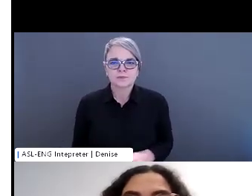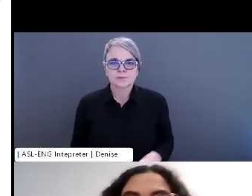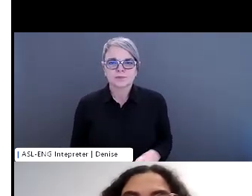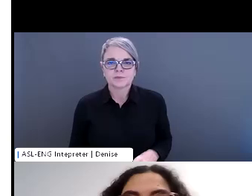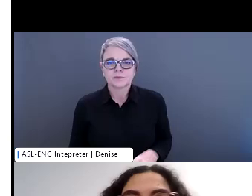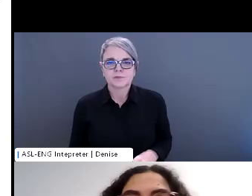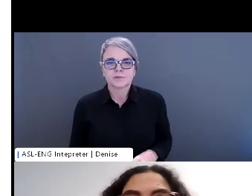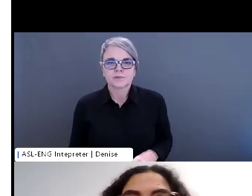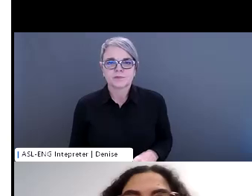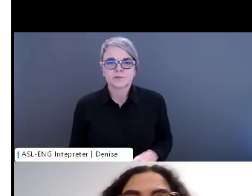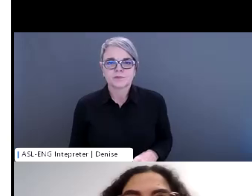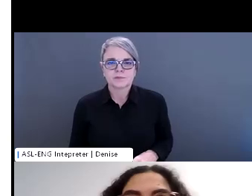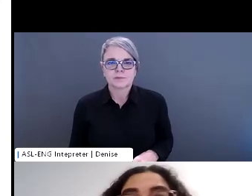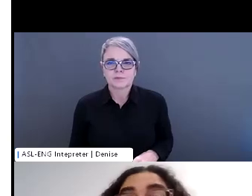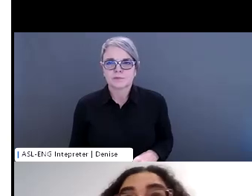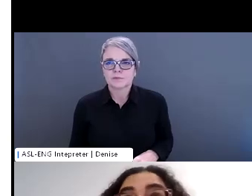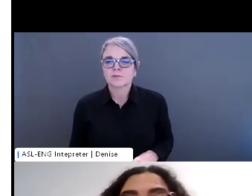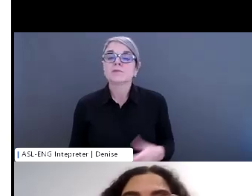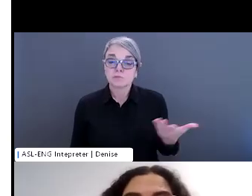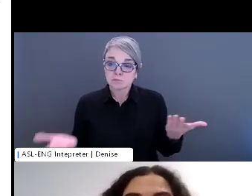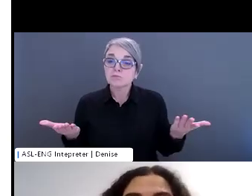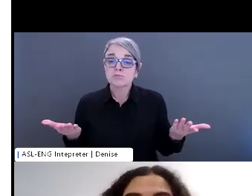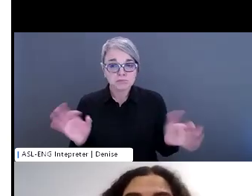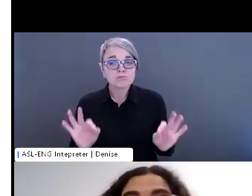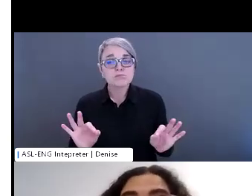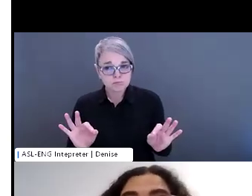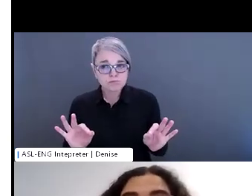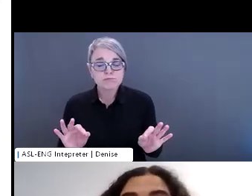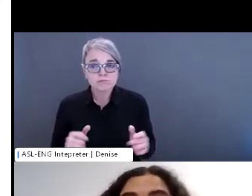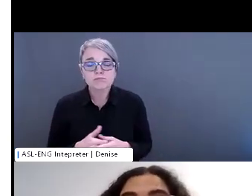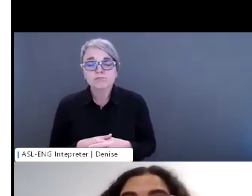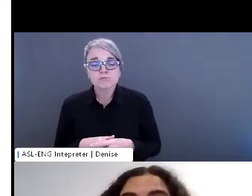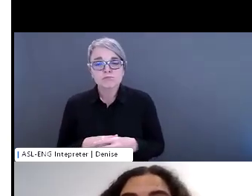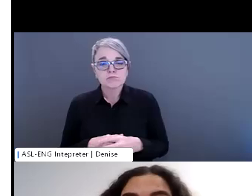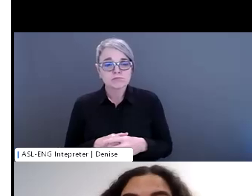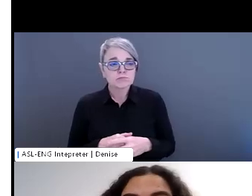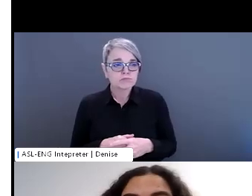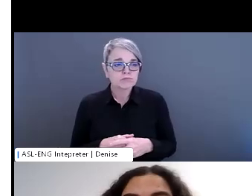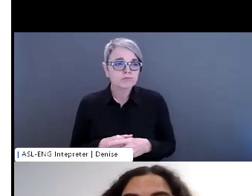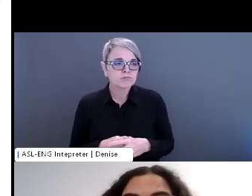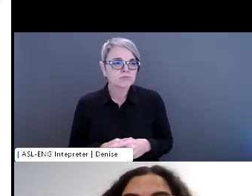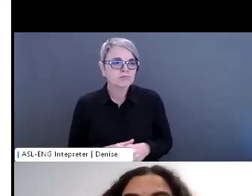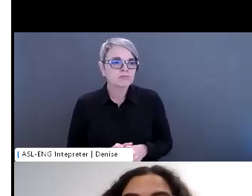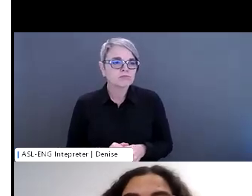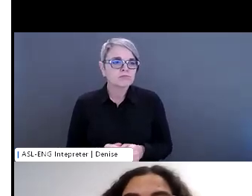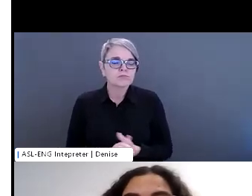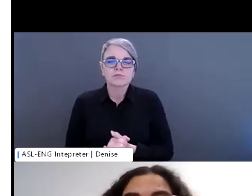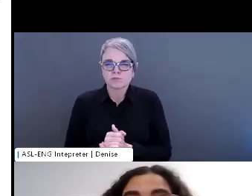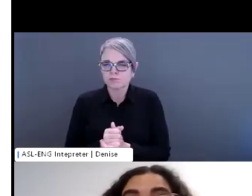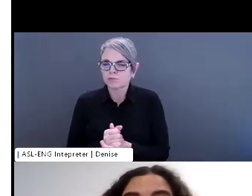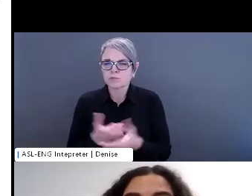And is there anyone who might think people would feel uncomfortable when they talk